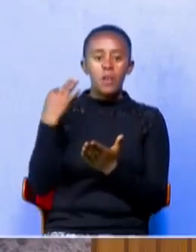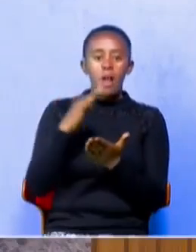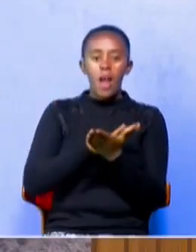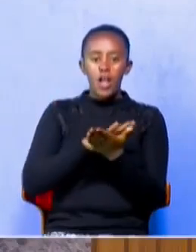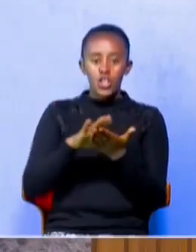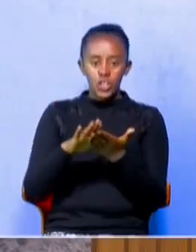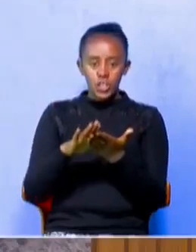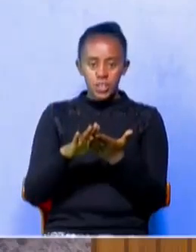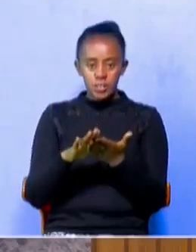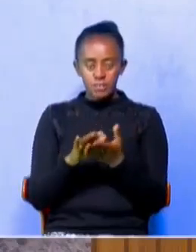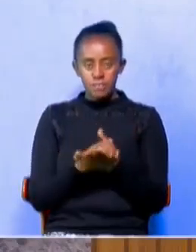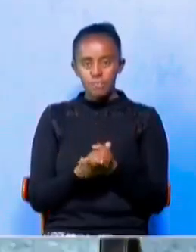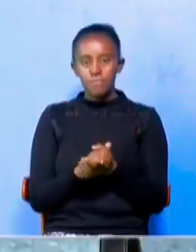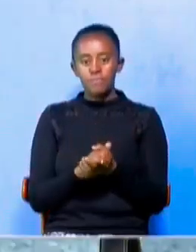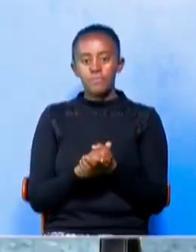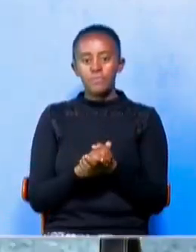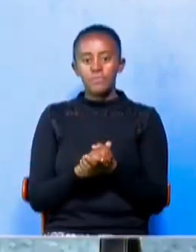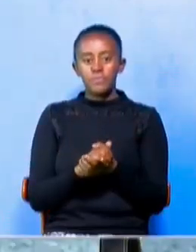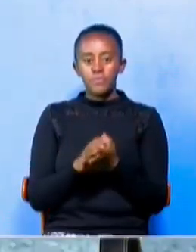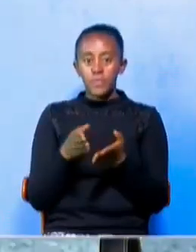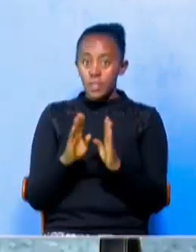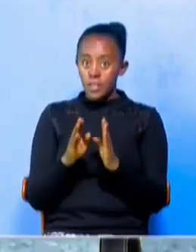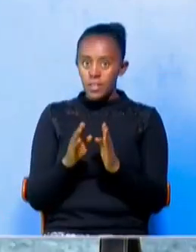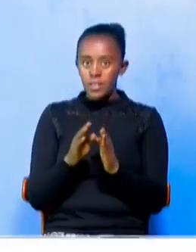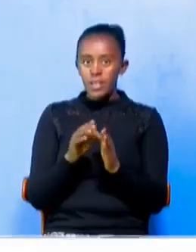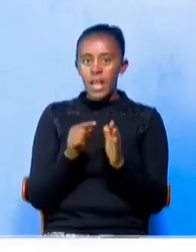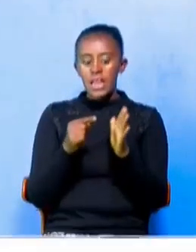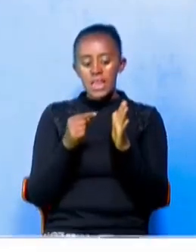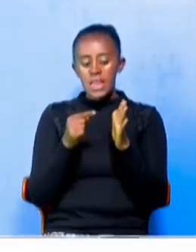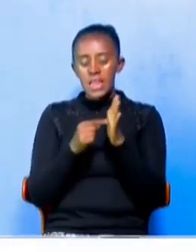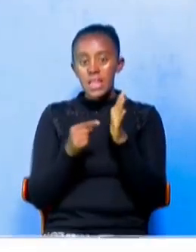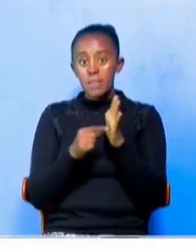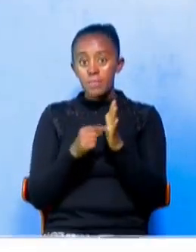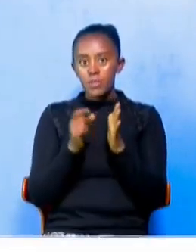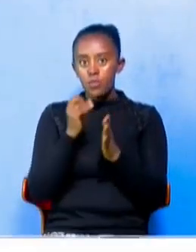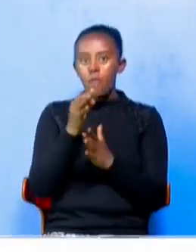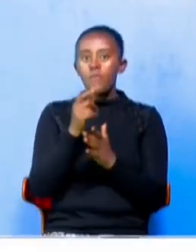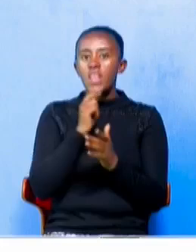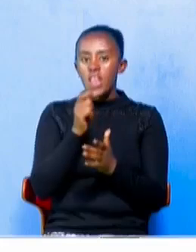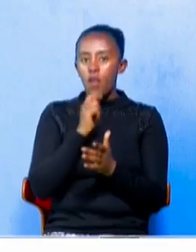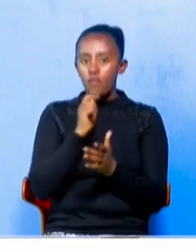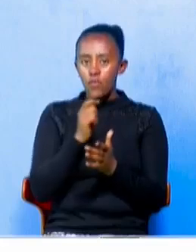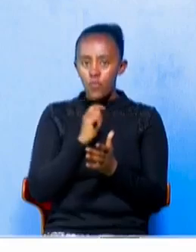Good. Let's go. Tips of interviews.